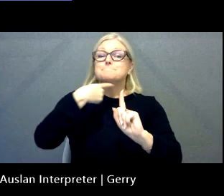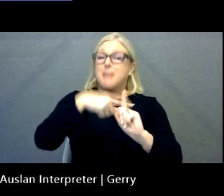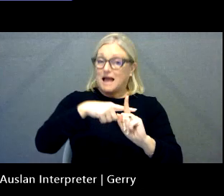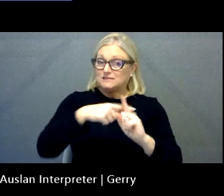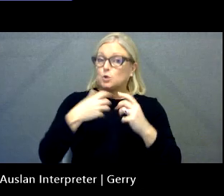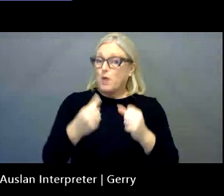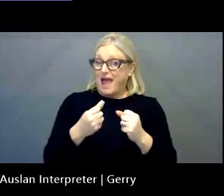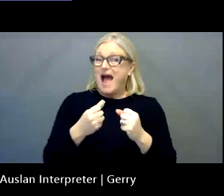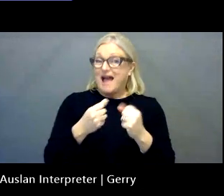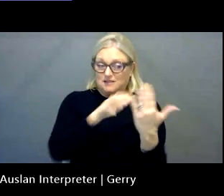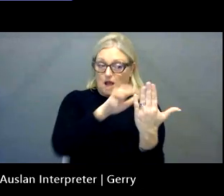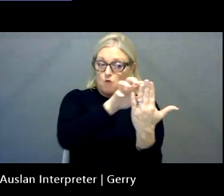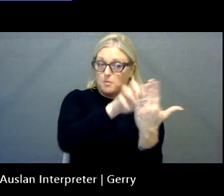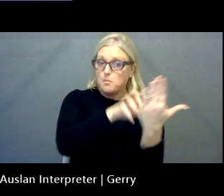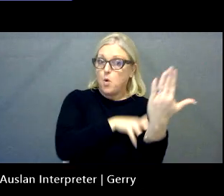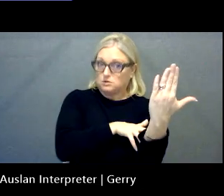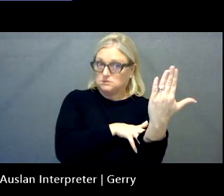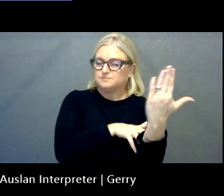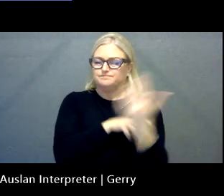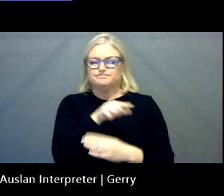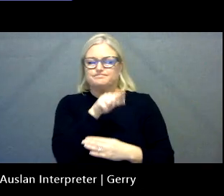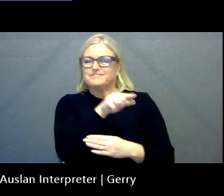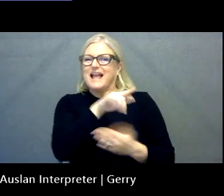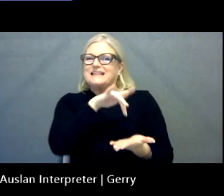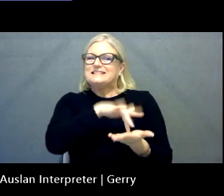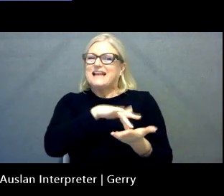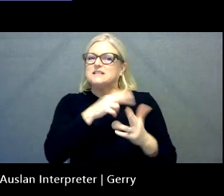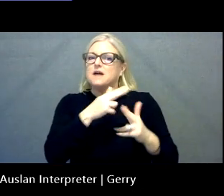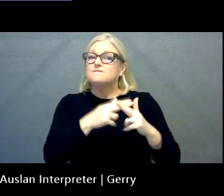this was really focused on the